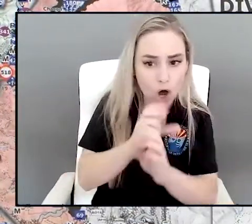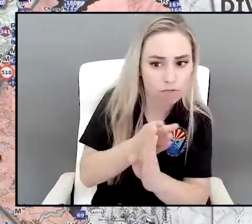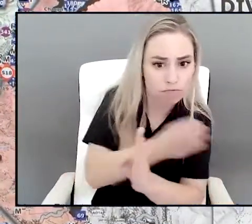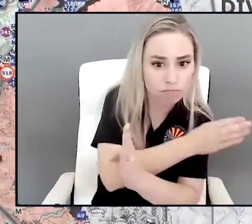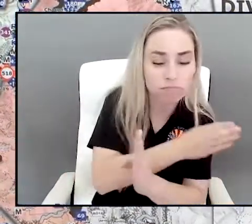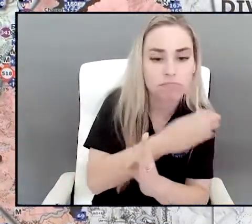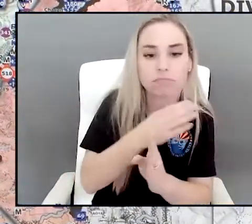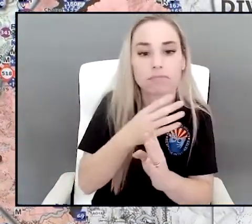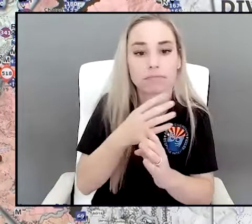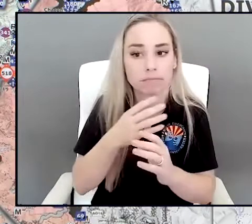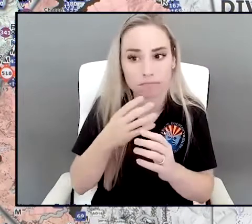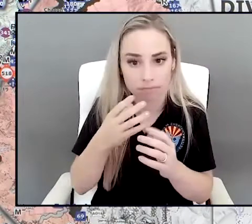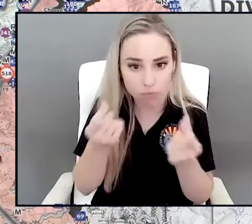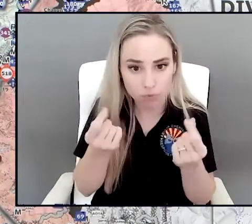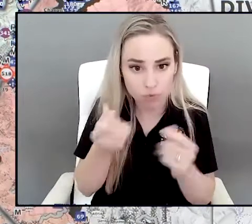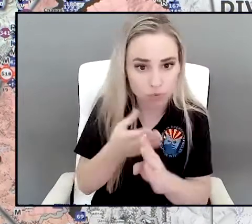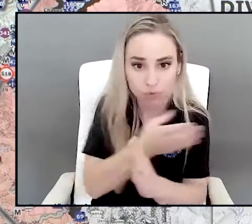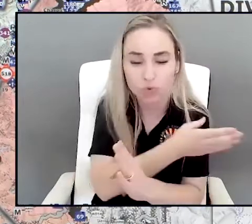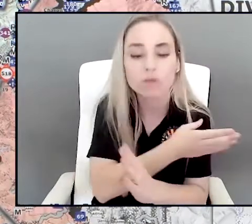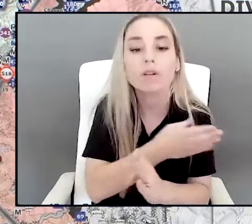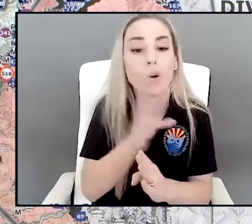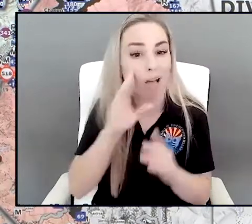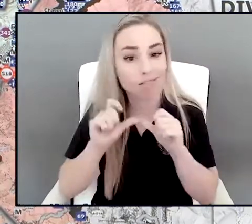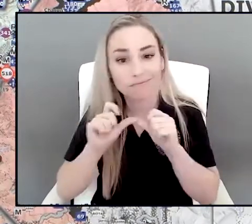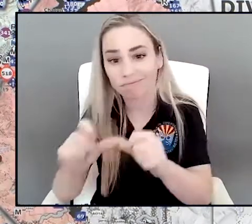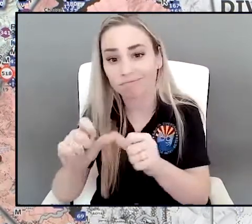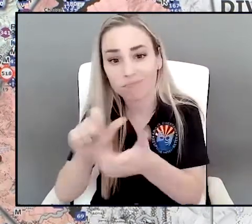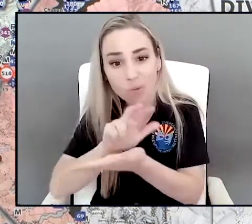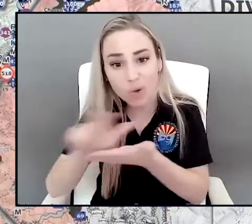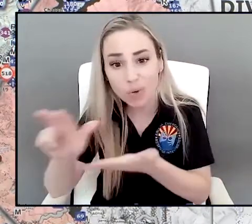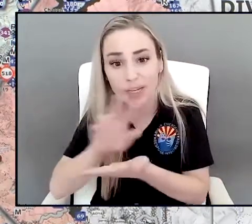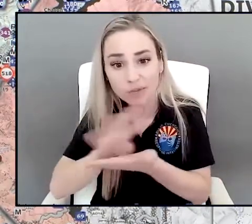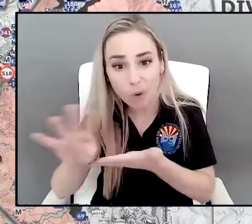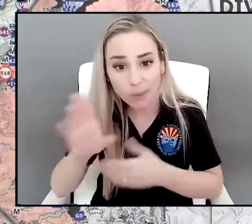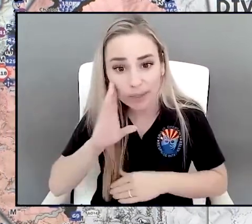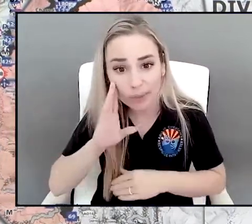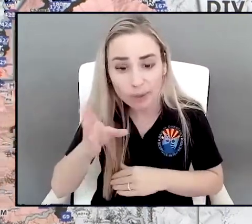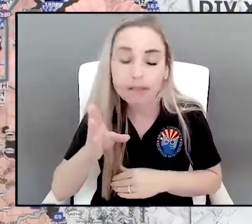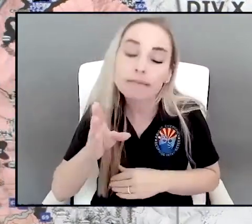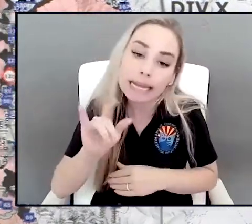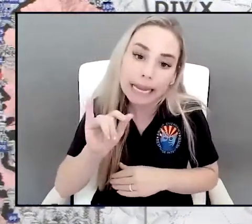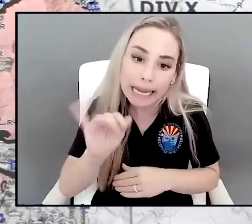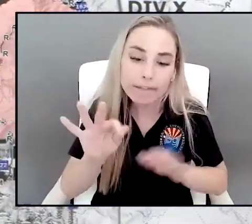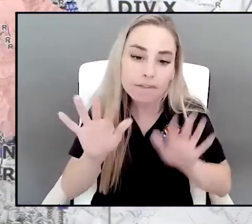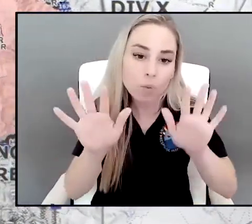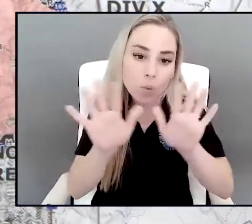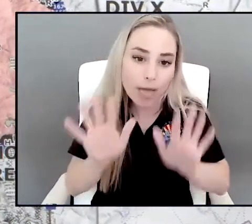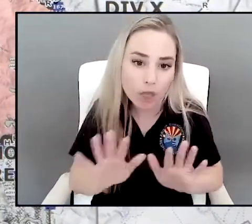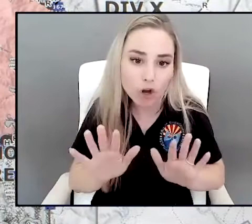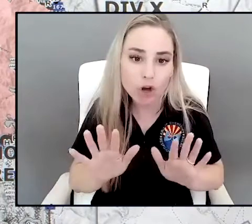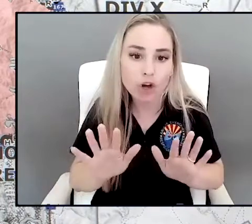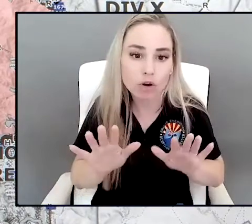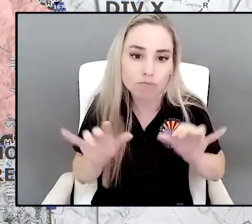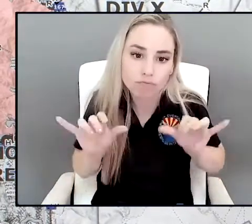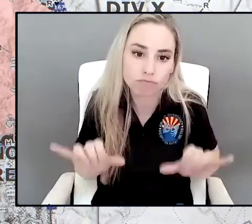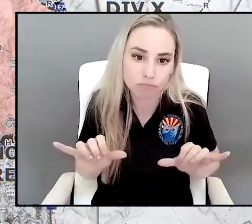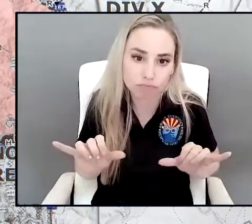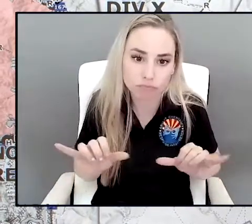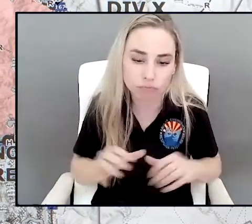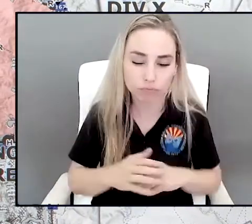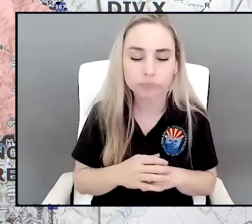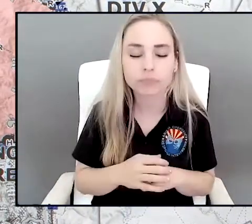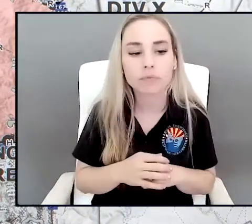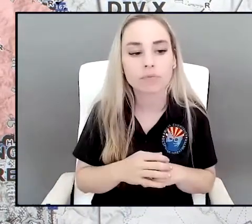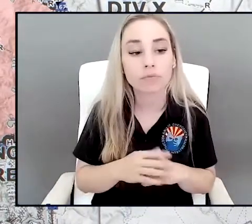and we'll continue to work in that probably for the next 3 or 4 weeks if weather doesn't change.